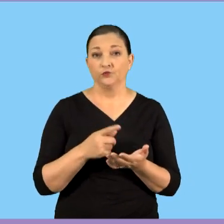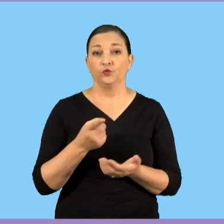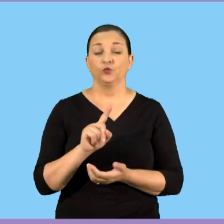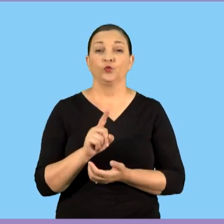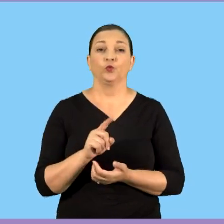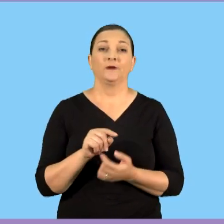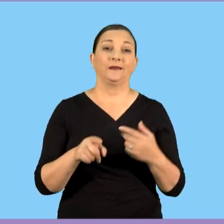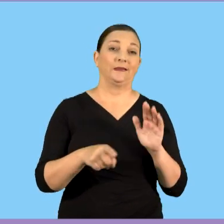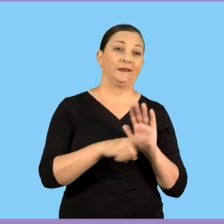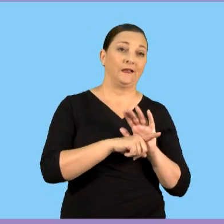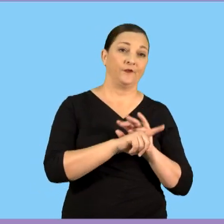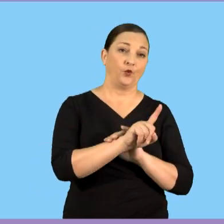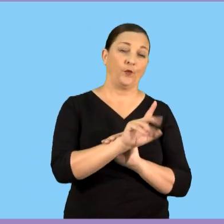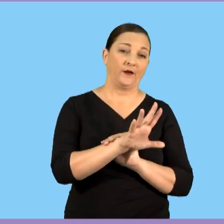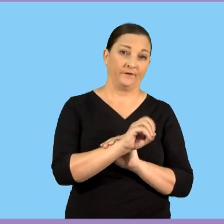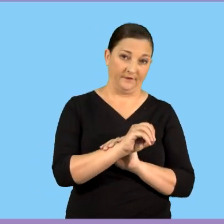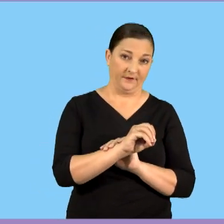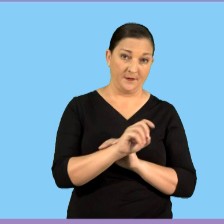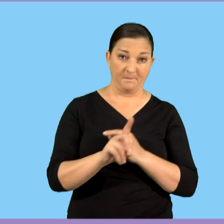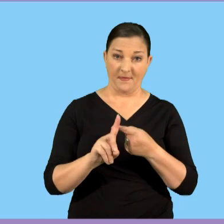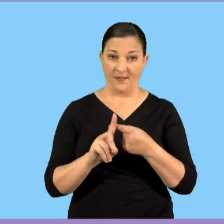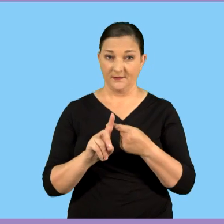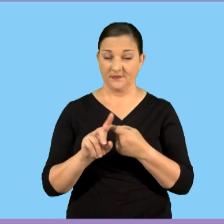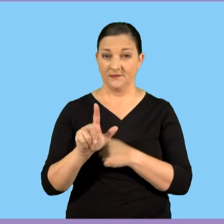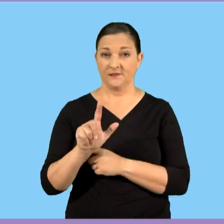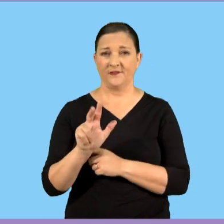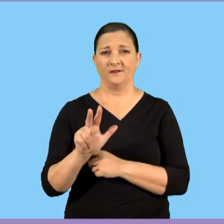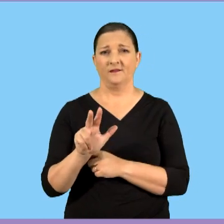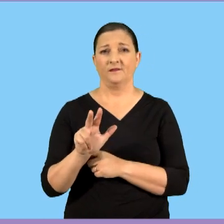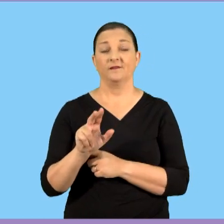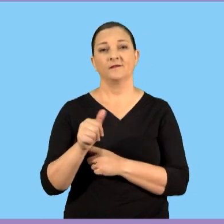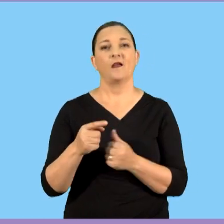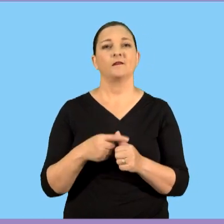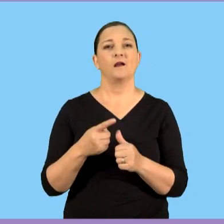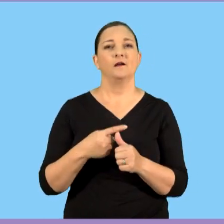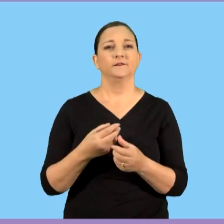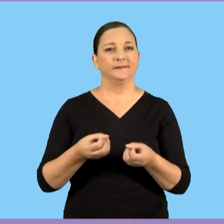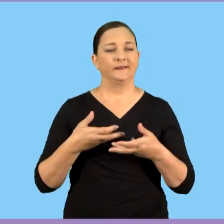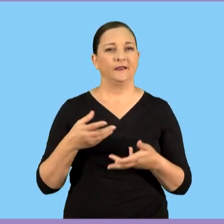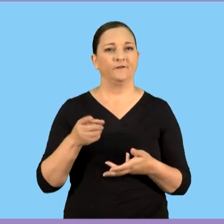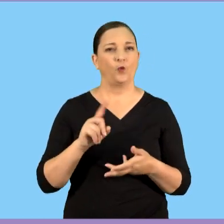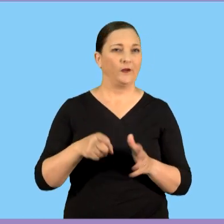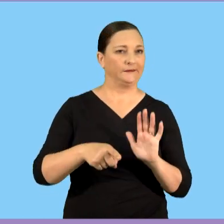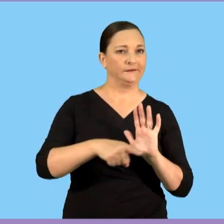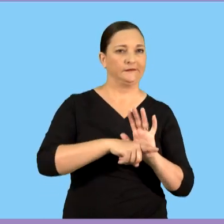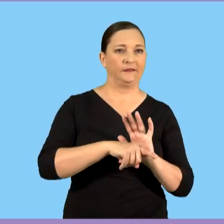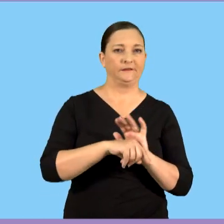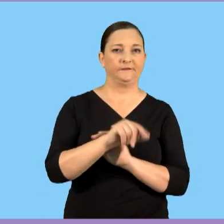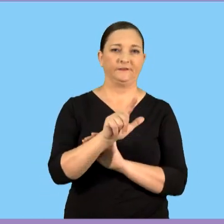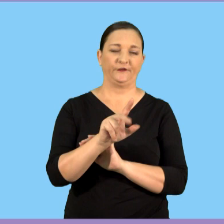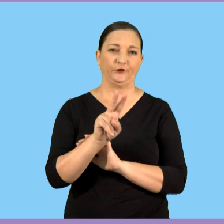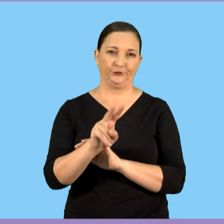when we are going to calculate, or when we calculate negative 150 plus 78, that is going to give us